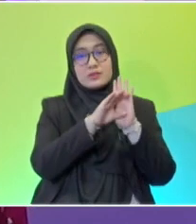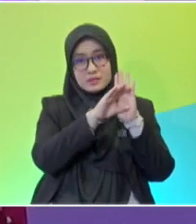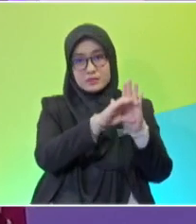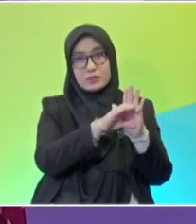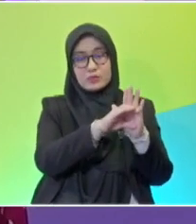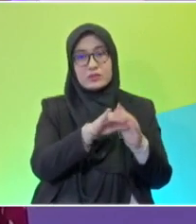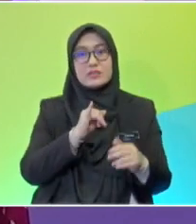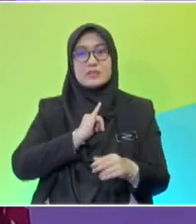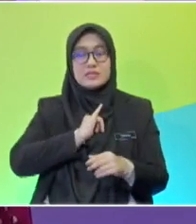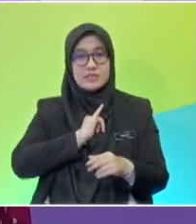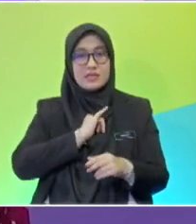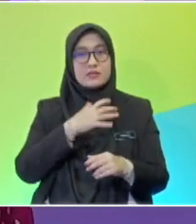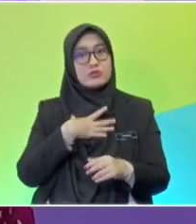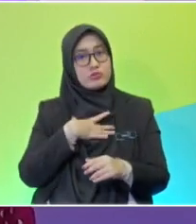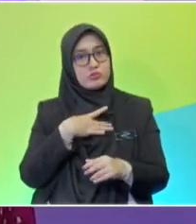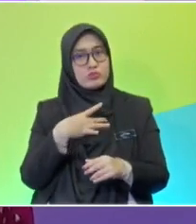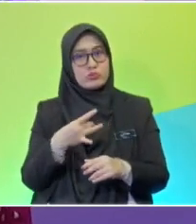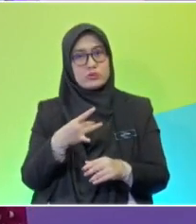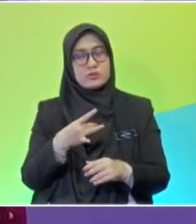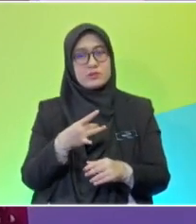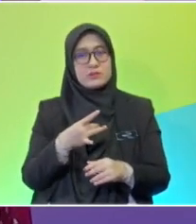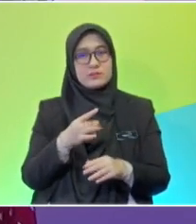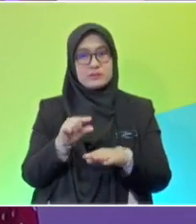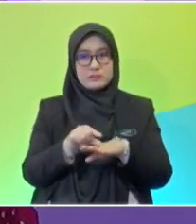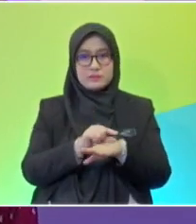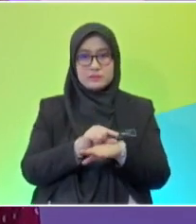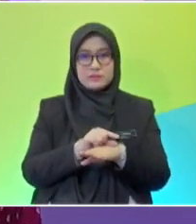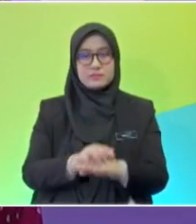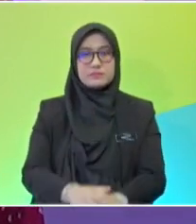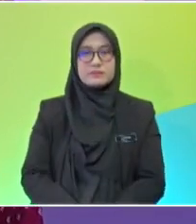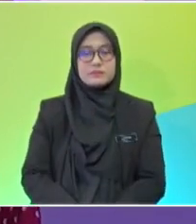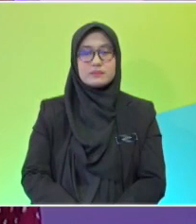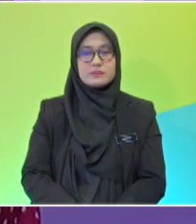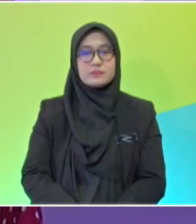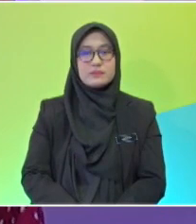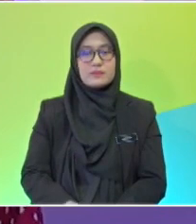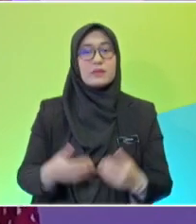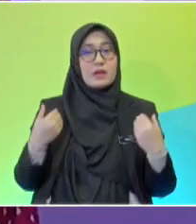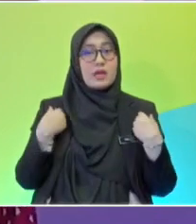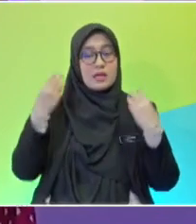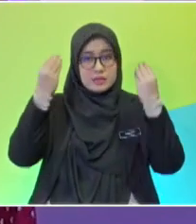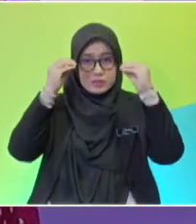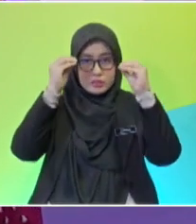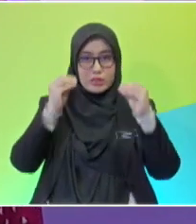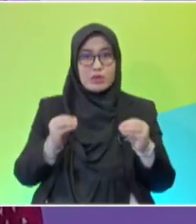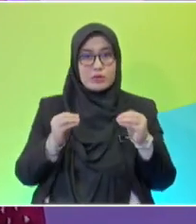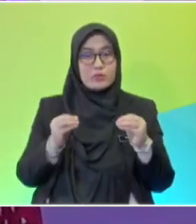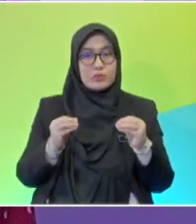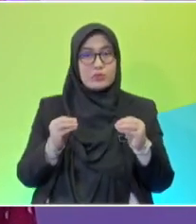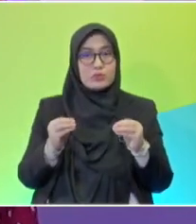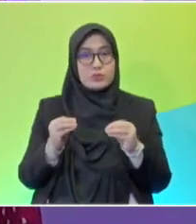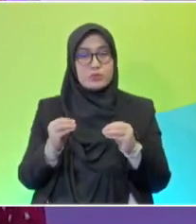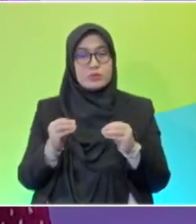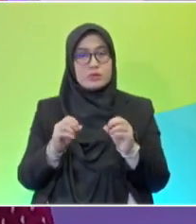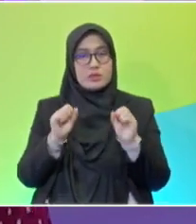to, some teachers, I have seen samples whereby they list out all the numbers,